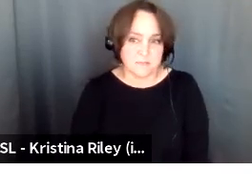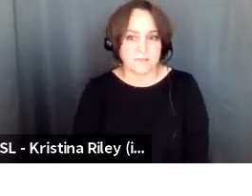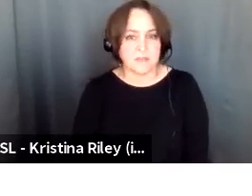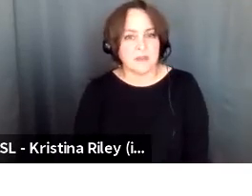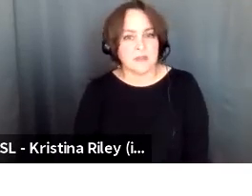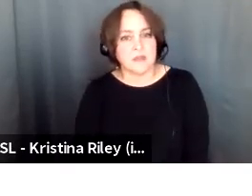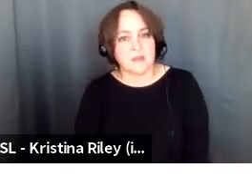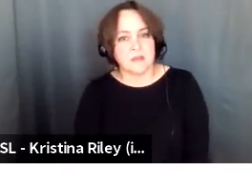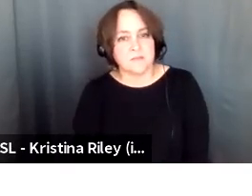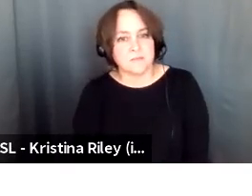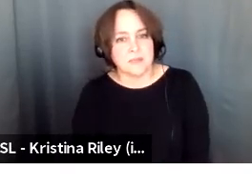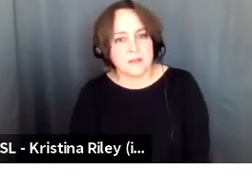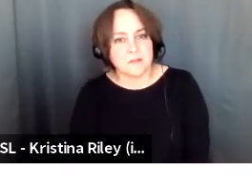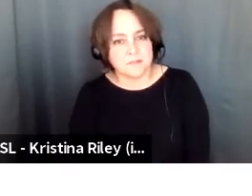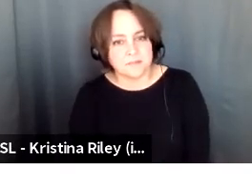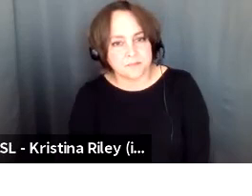SLCC.